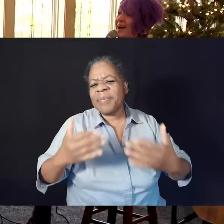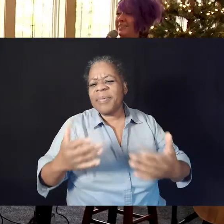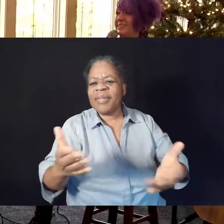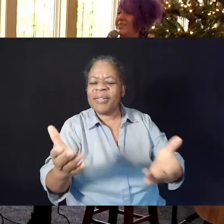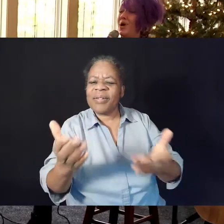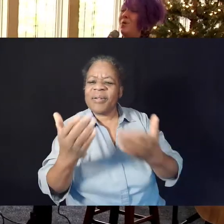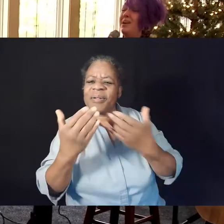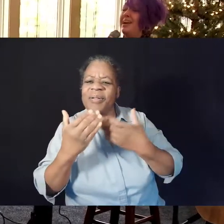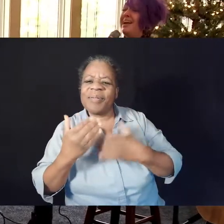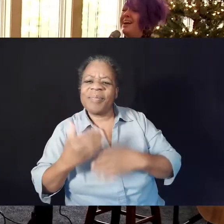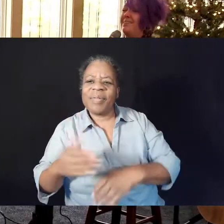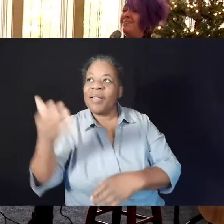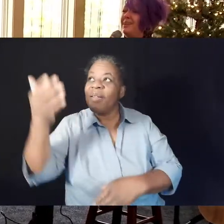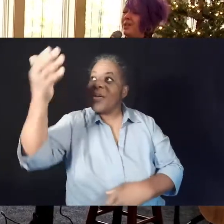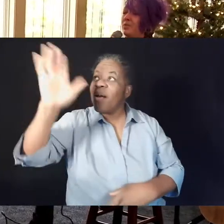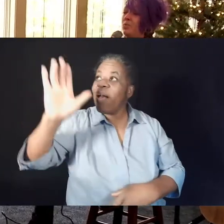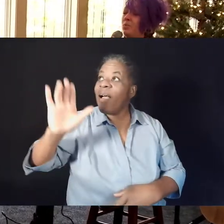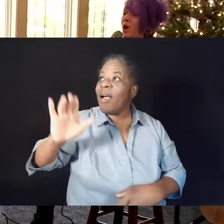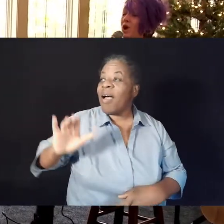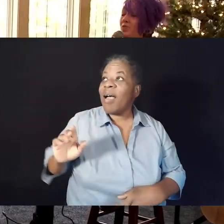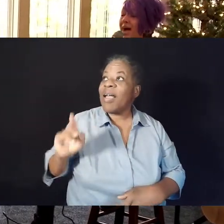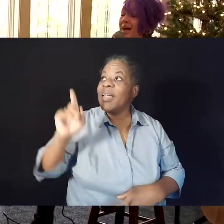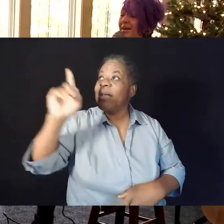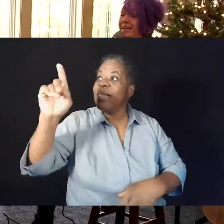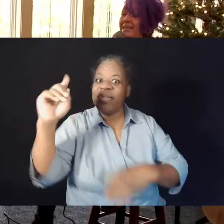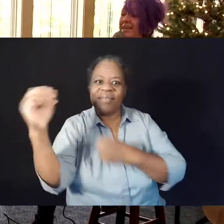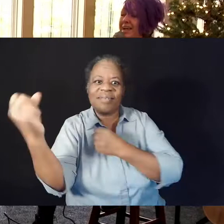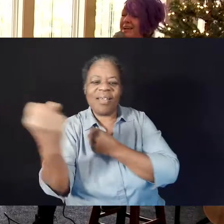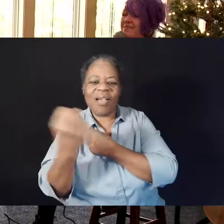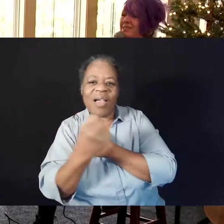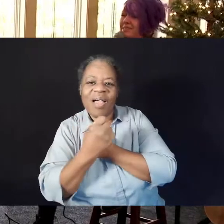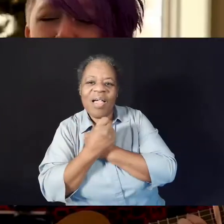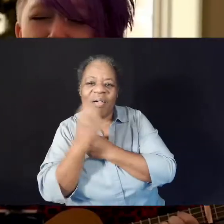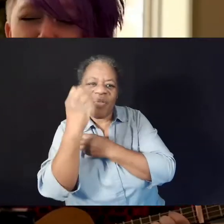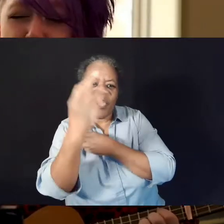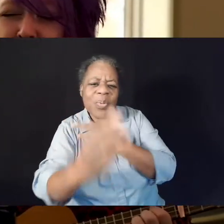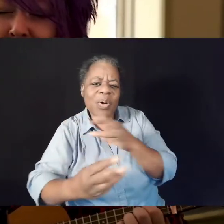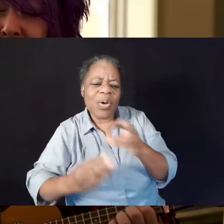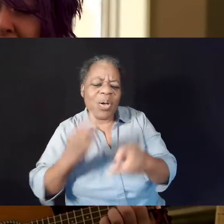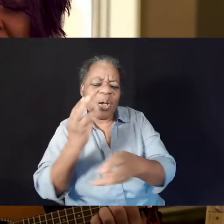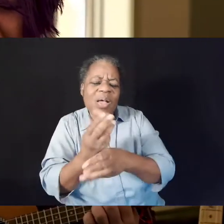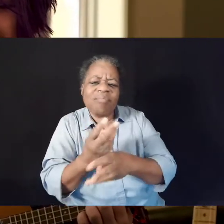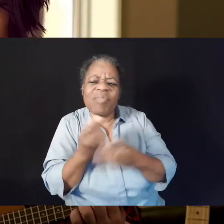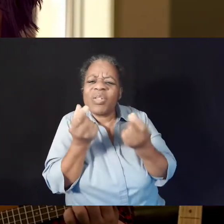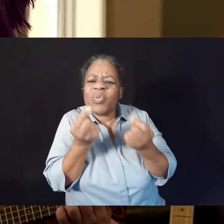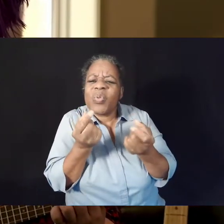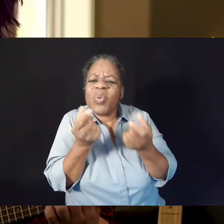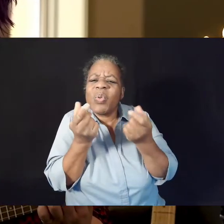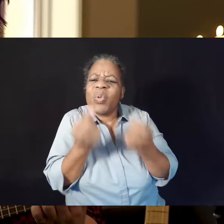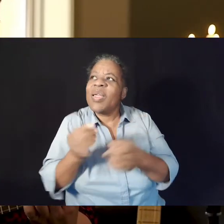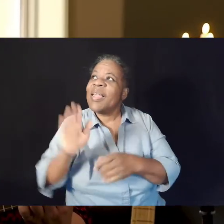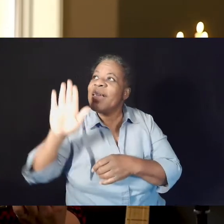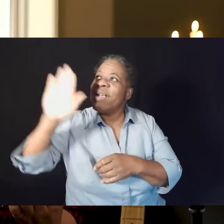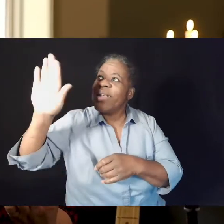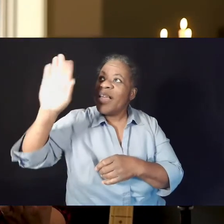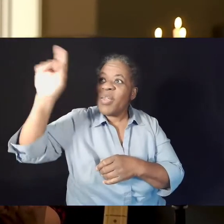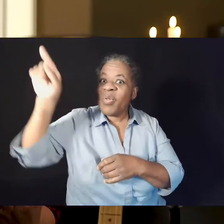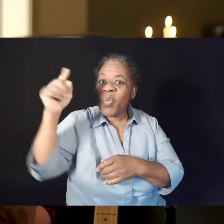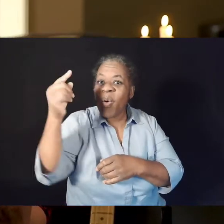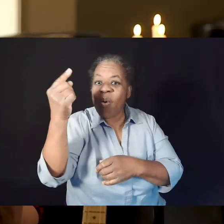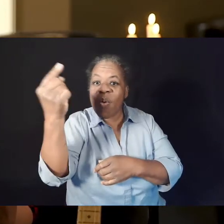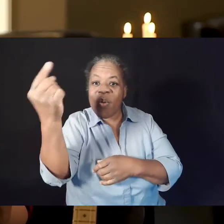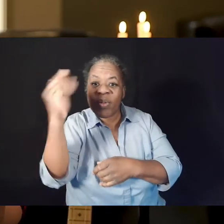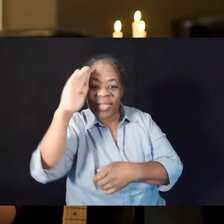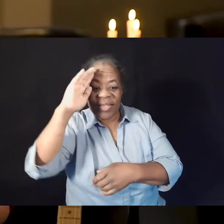For God so loved the world that he gave us his one and only Son